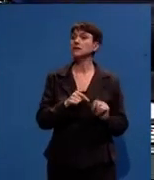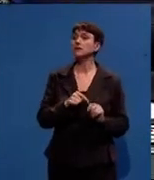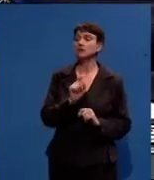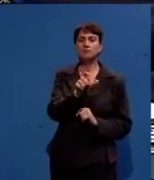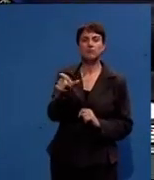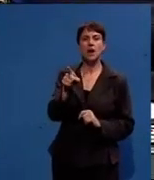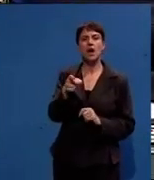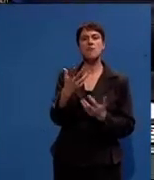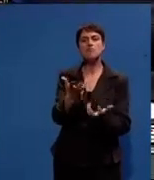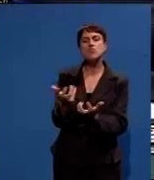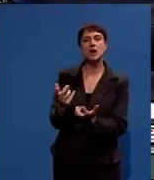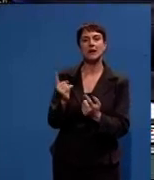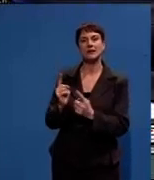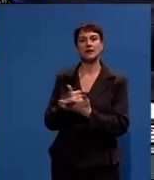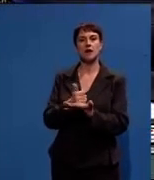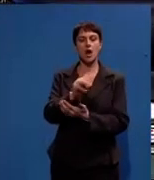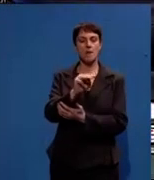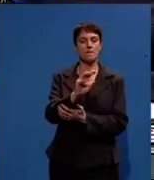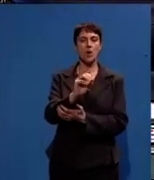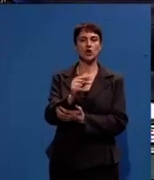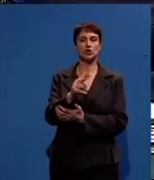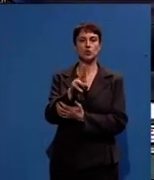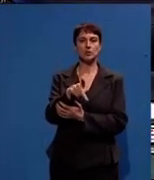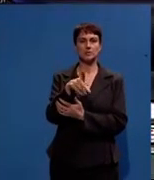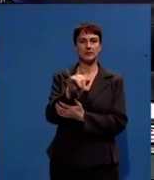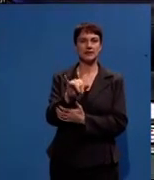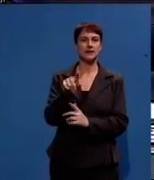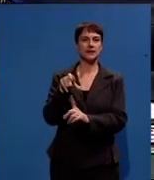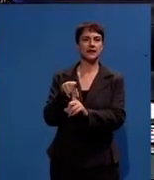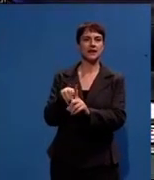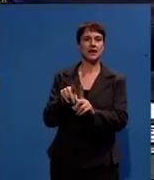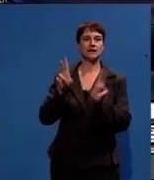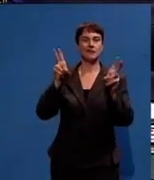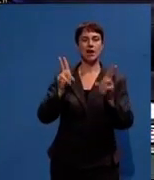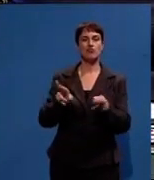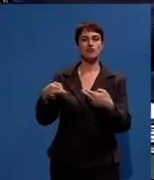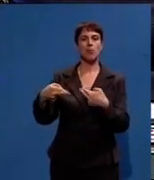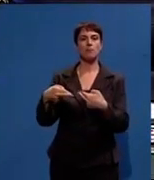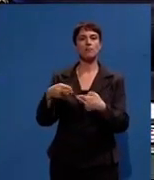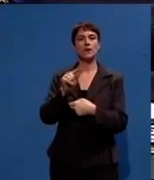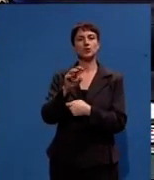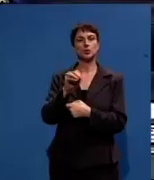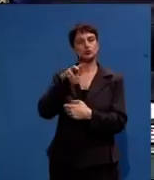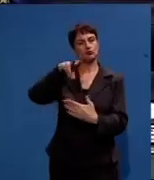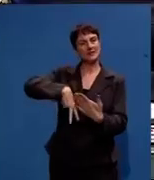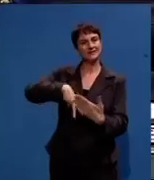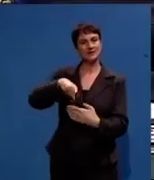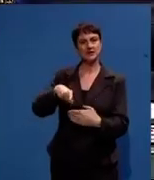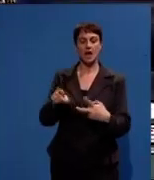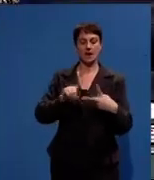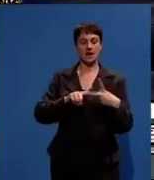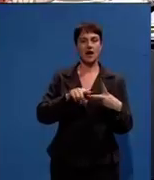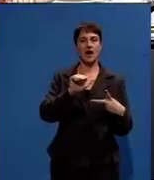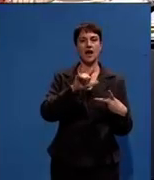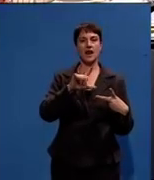fortunate. Please help me welcome Chris Motupi, Country Director for Room to Read South Africa, and Aletta Brown from Bikers for